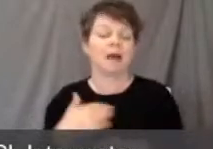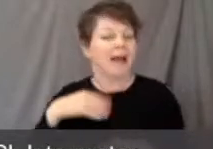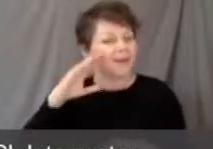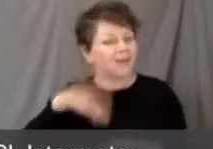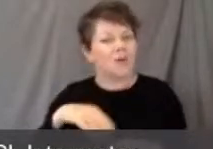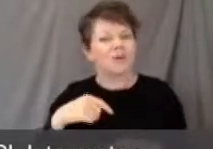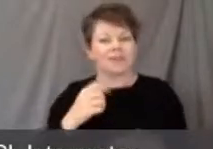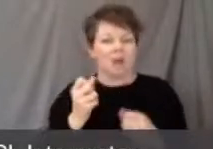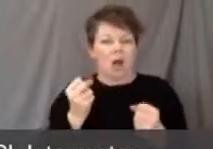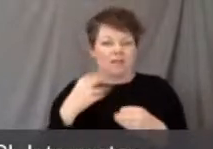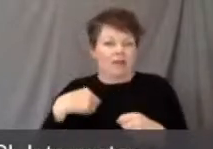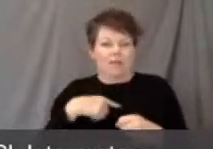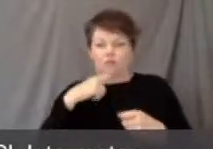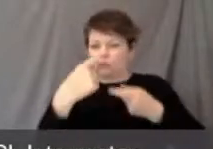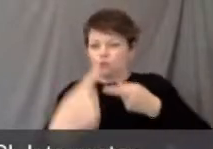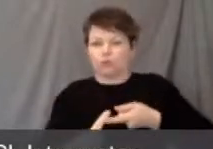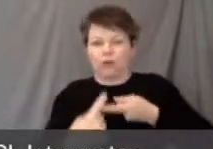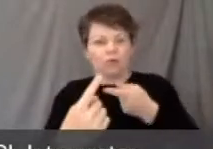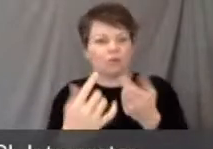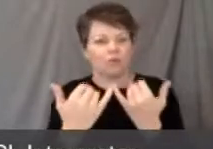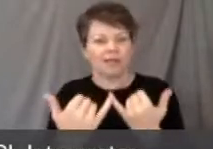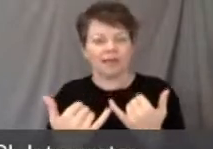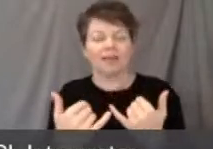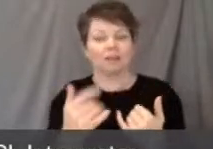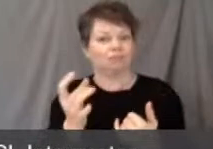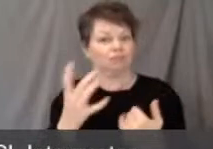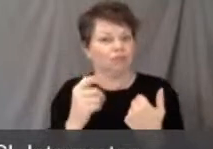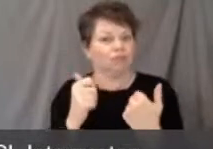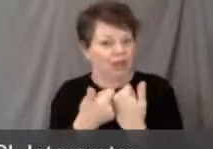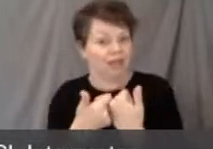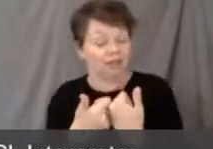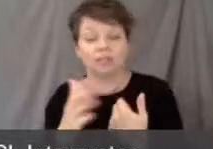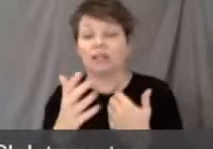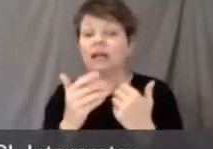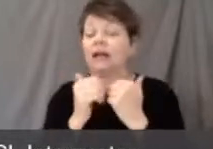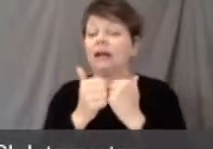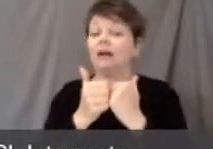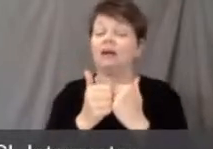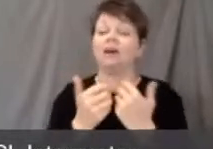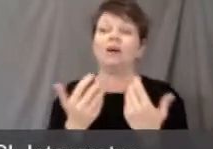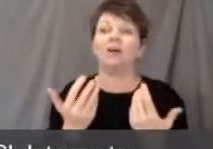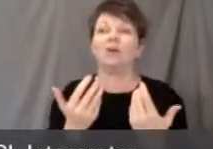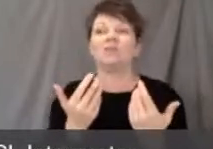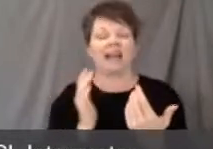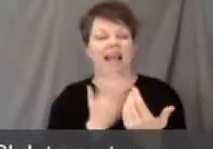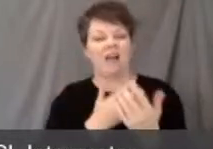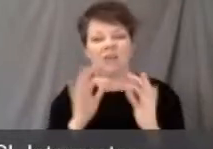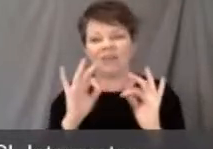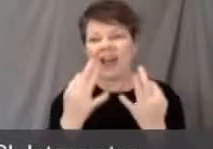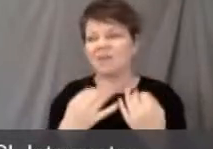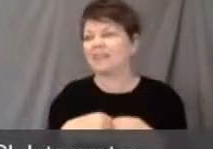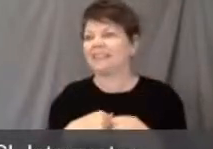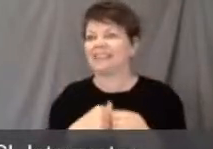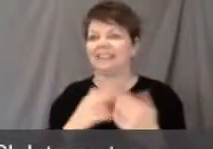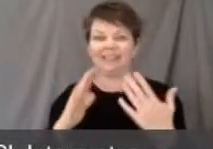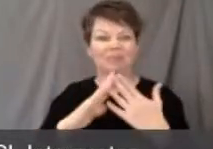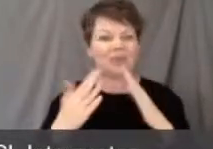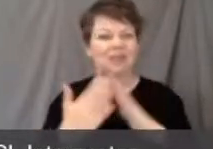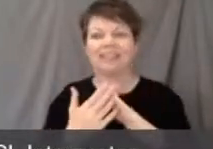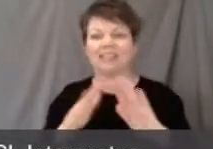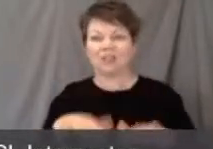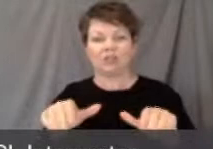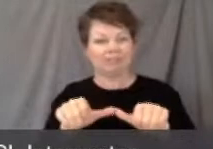of us are struggling right now with this challenge of how do we keep our families, our communities, and our children